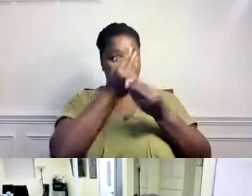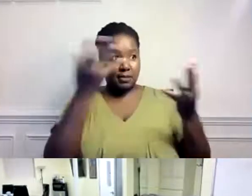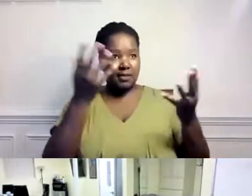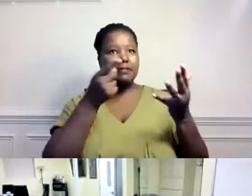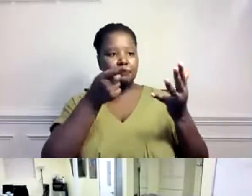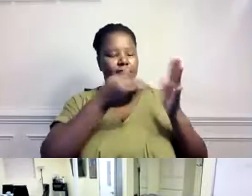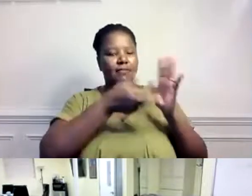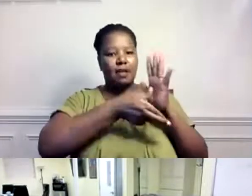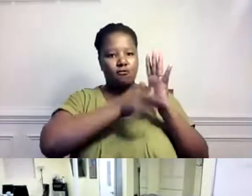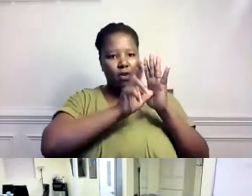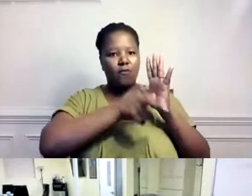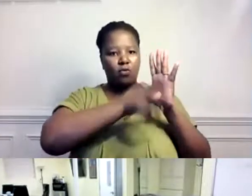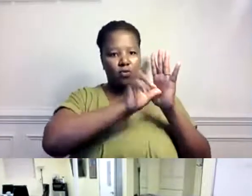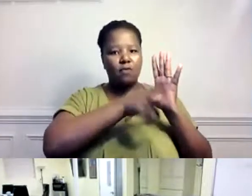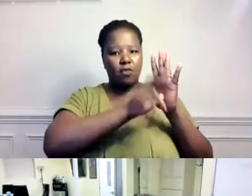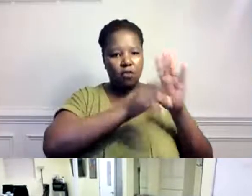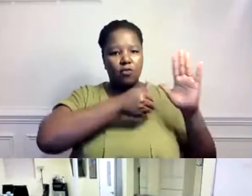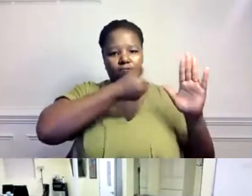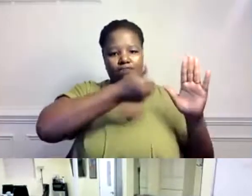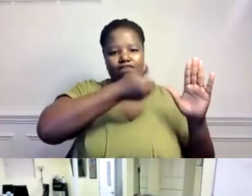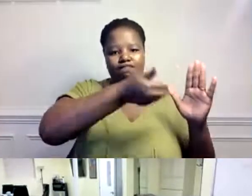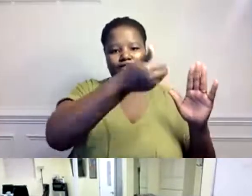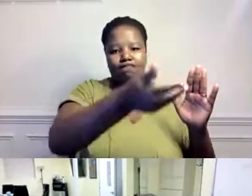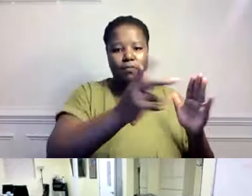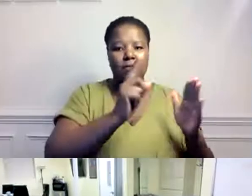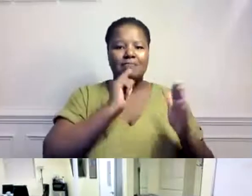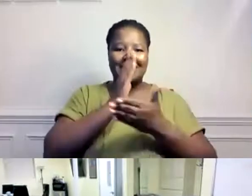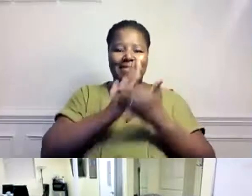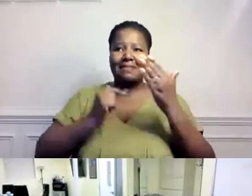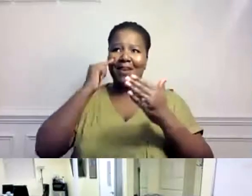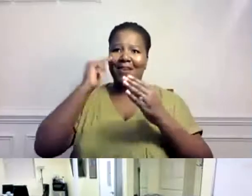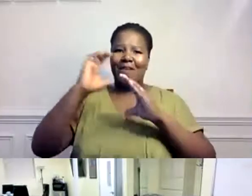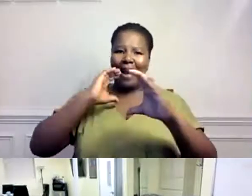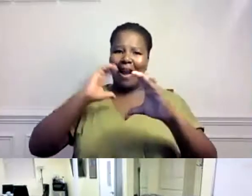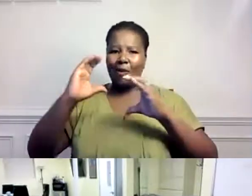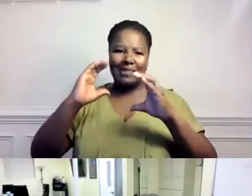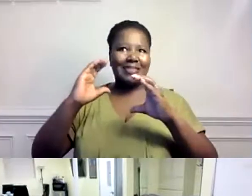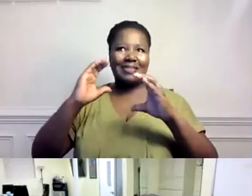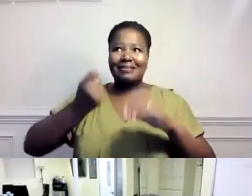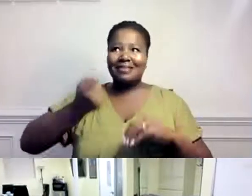Will, and I think there are some communication challenges there.